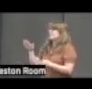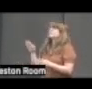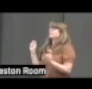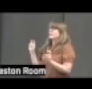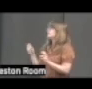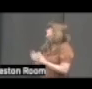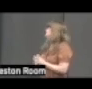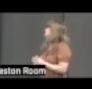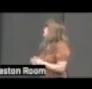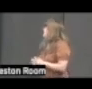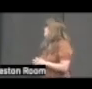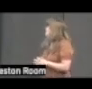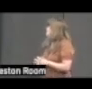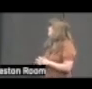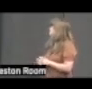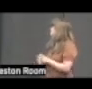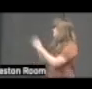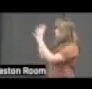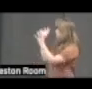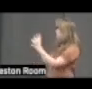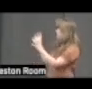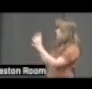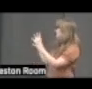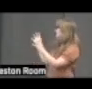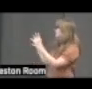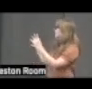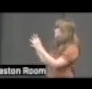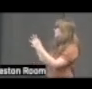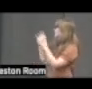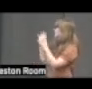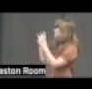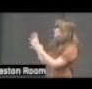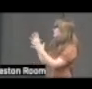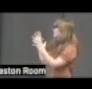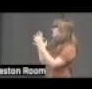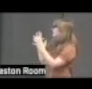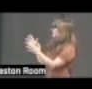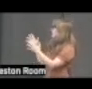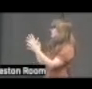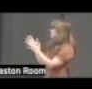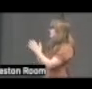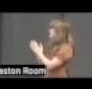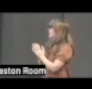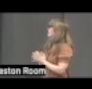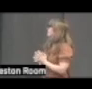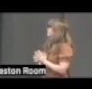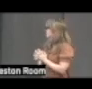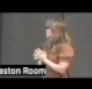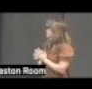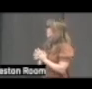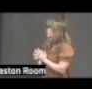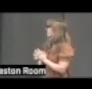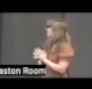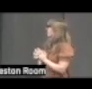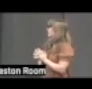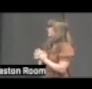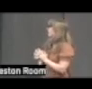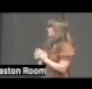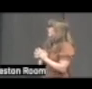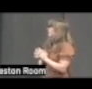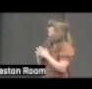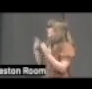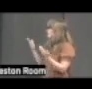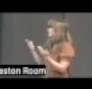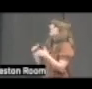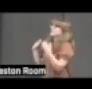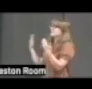more threatened. There is these 3 categories in the middle that are considered threatened. And those are where